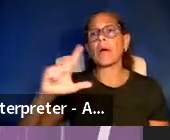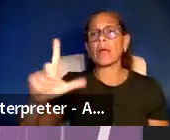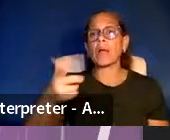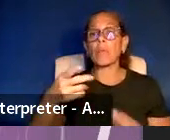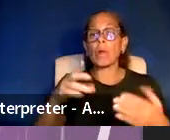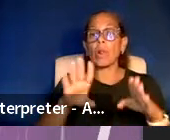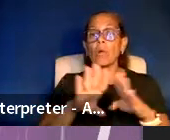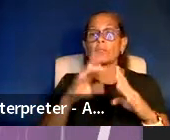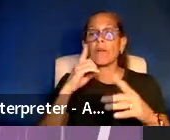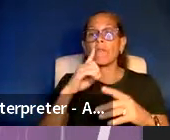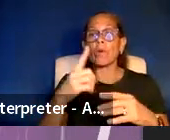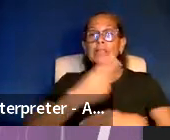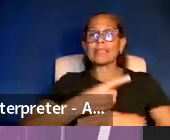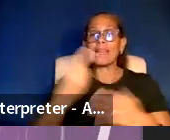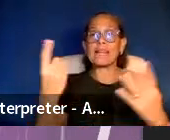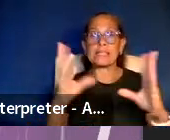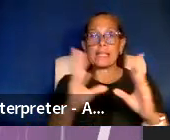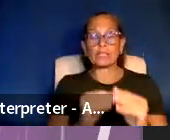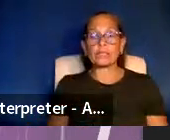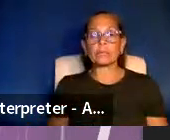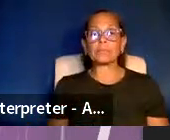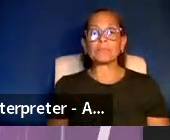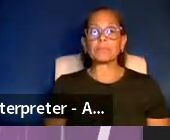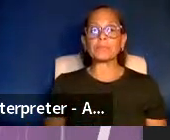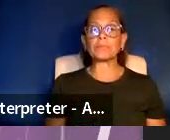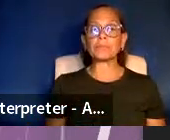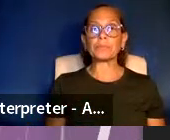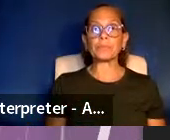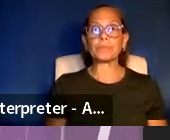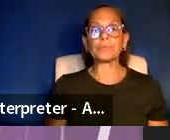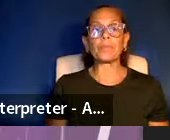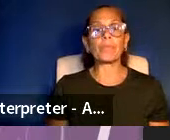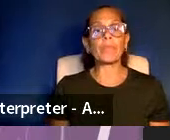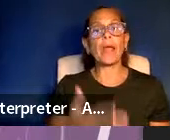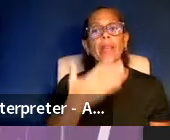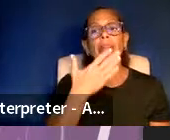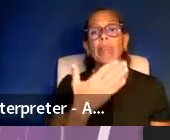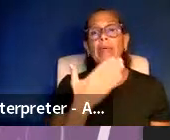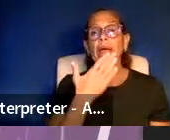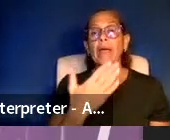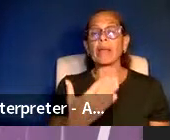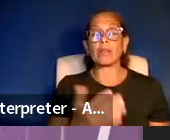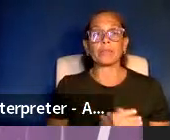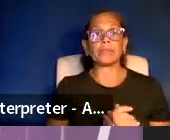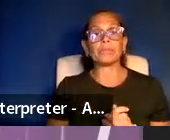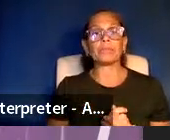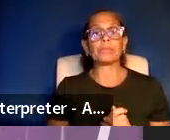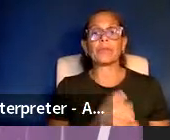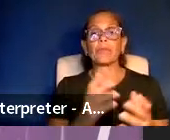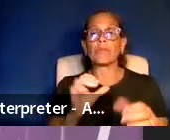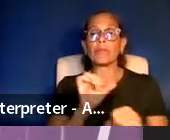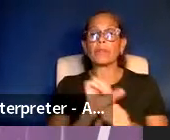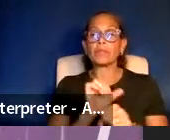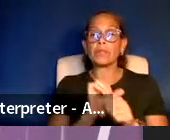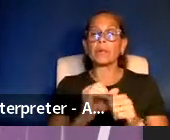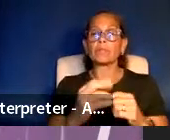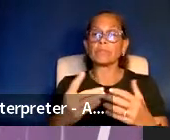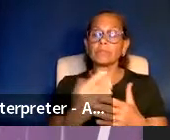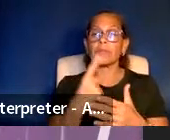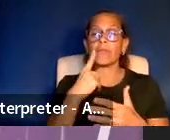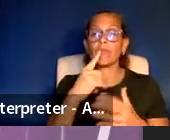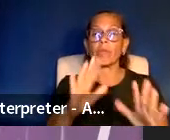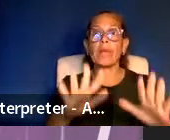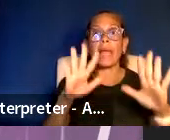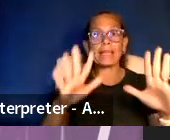close us out for today's session. Thank you. Thank you, Cameron, for that excellent overview of the jobs work, and Camila for the